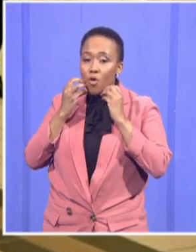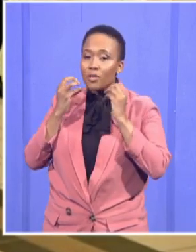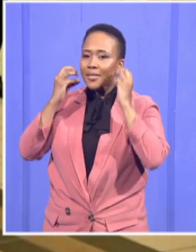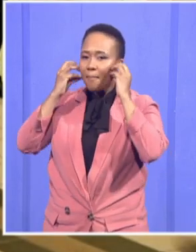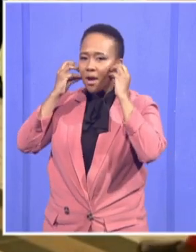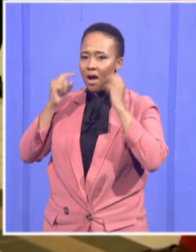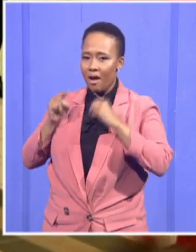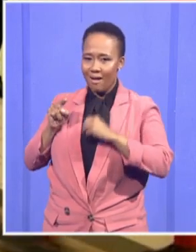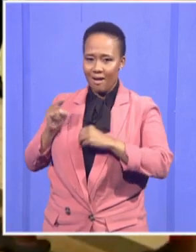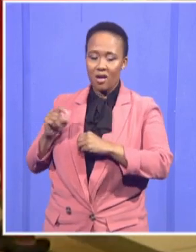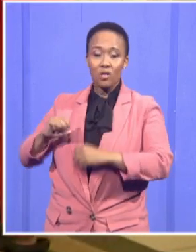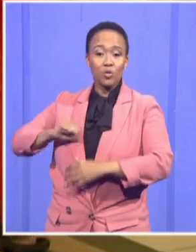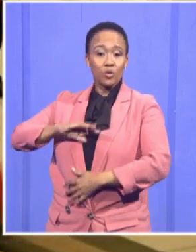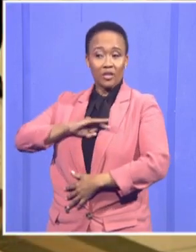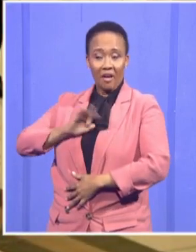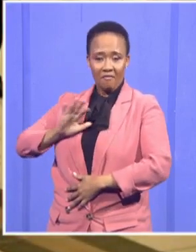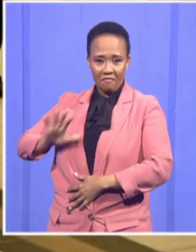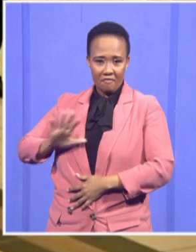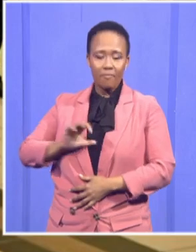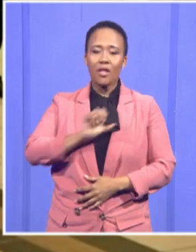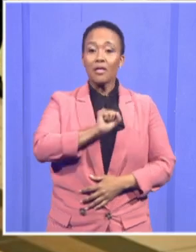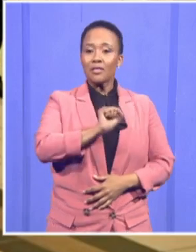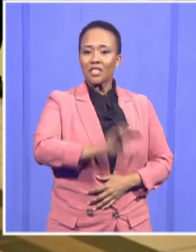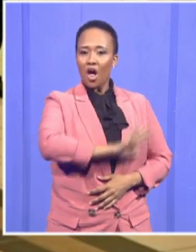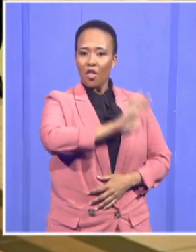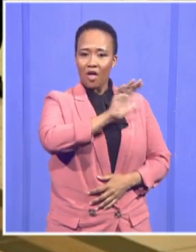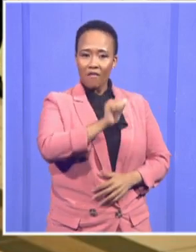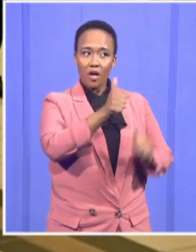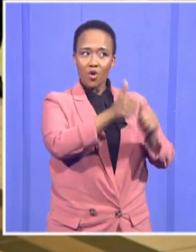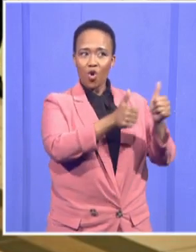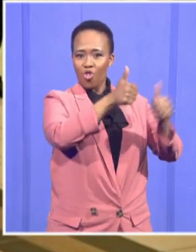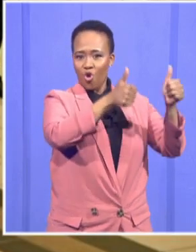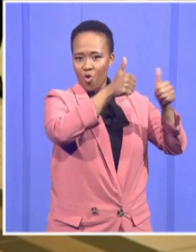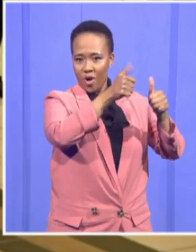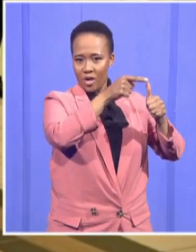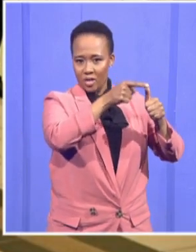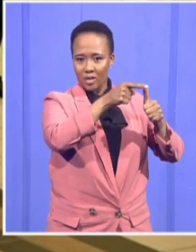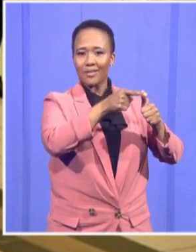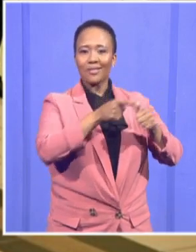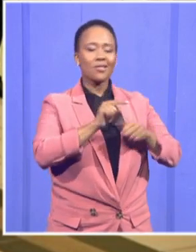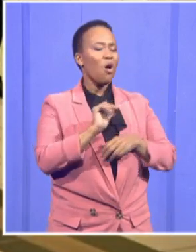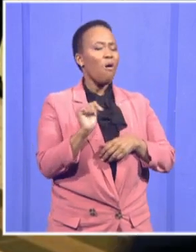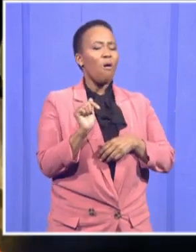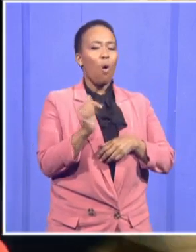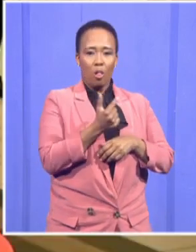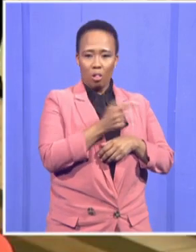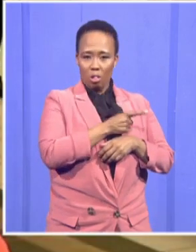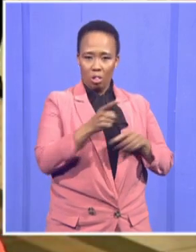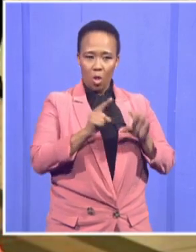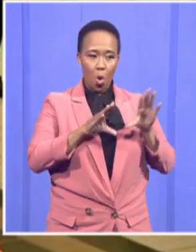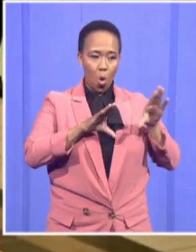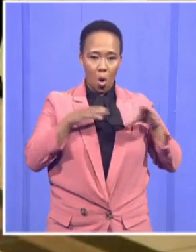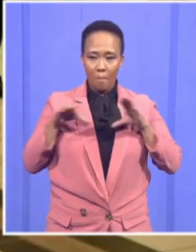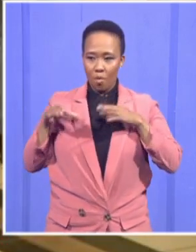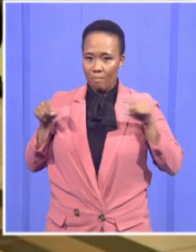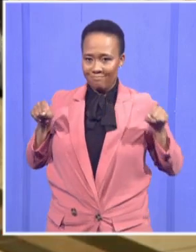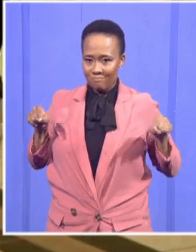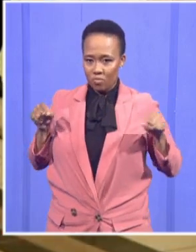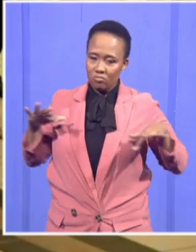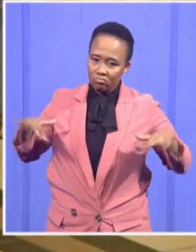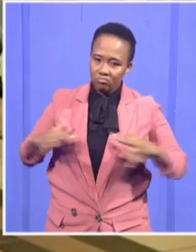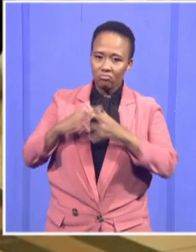Mozambican officials, the South African authorities as well, Interpol, all of these groups working together to get